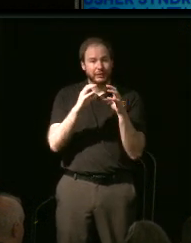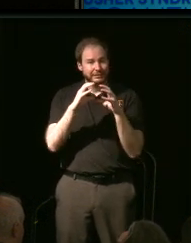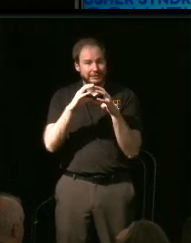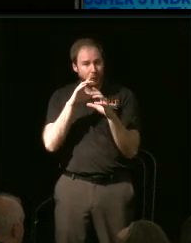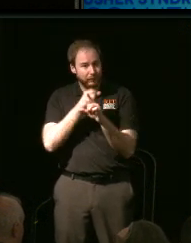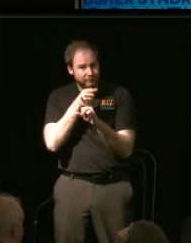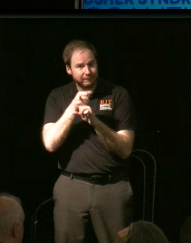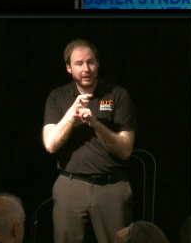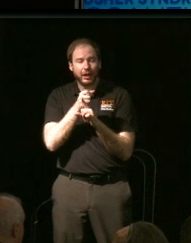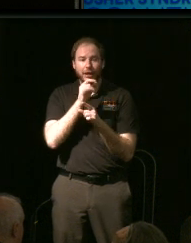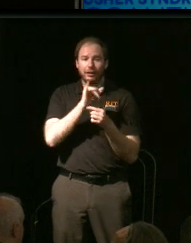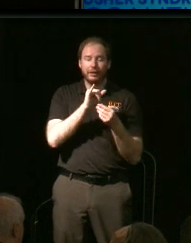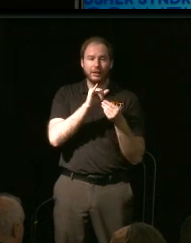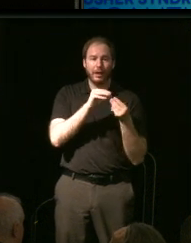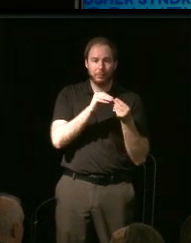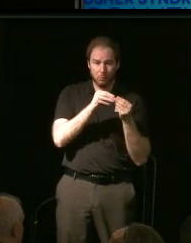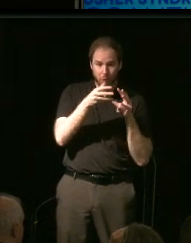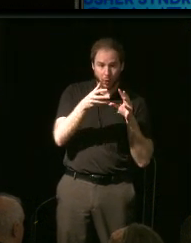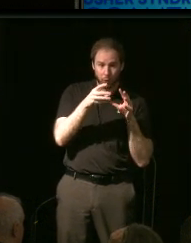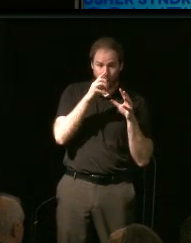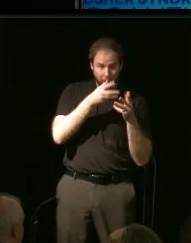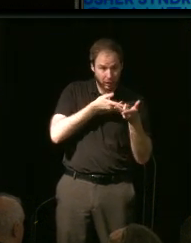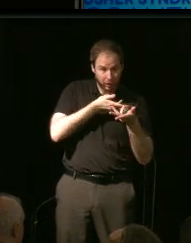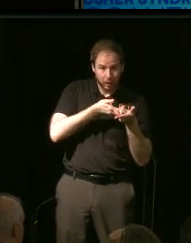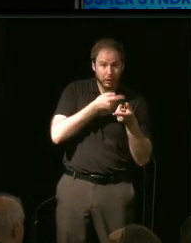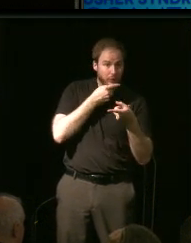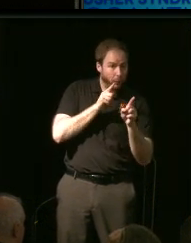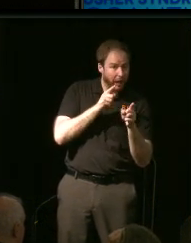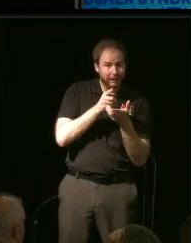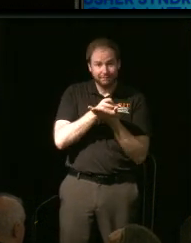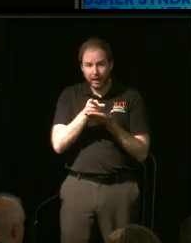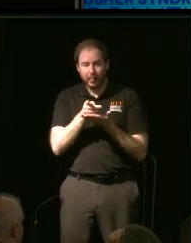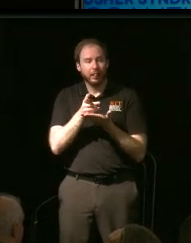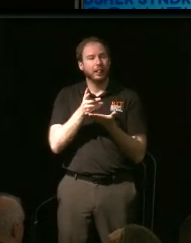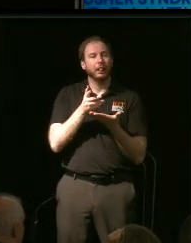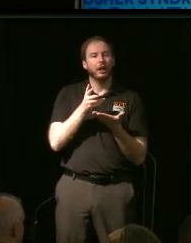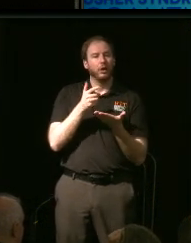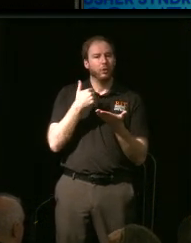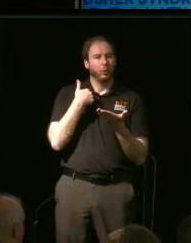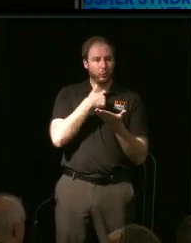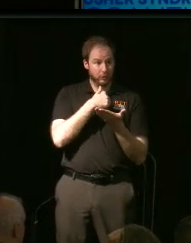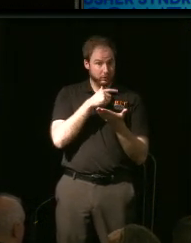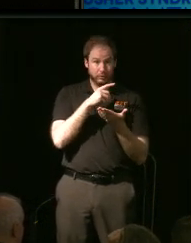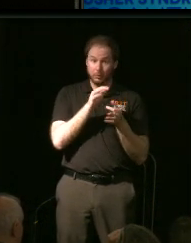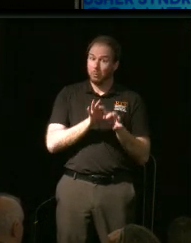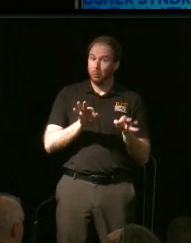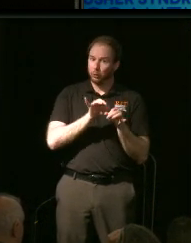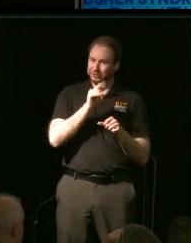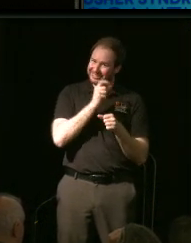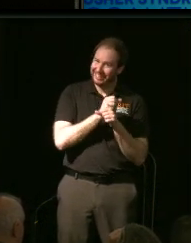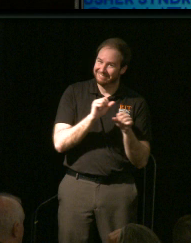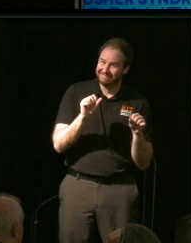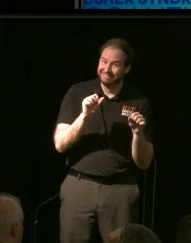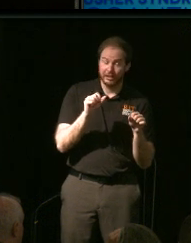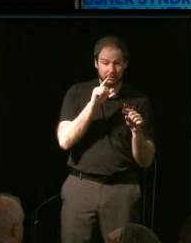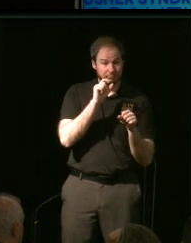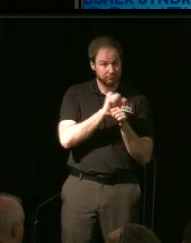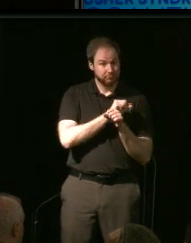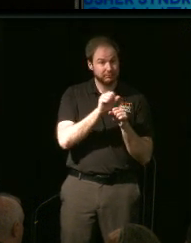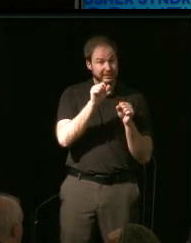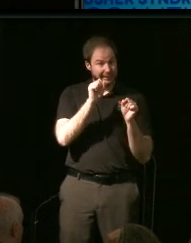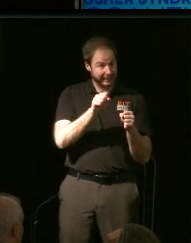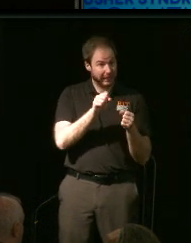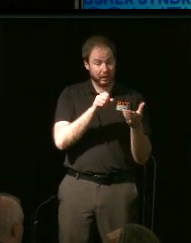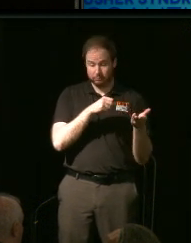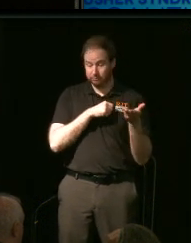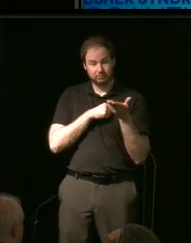other drugs is it interacting with? Also, we're asking, is it safe? Can we deliver the drug